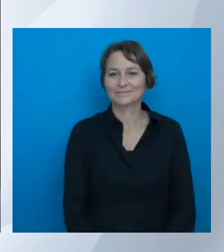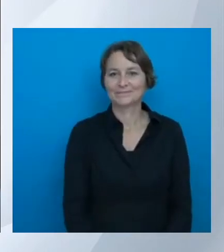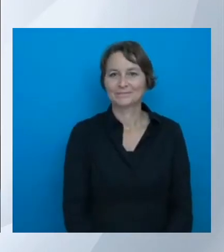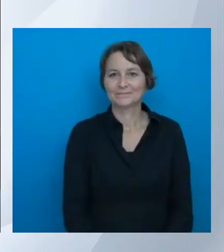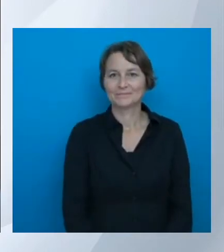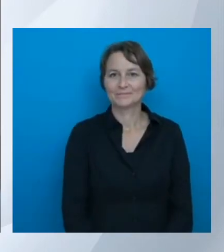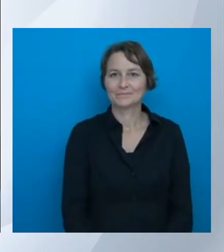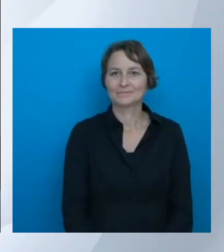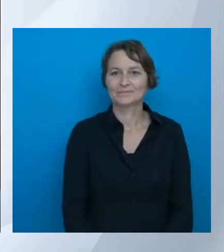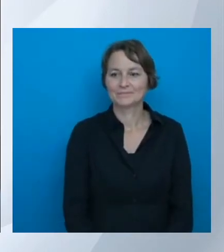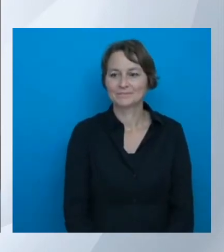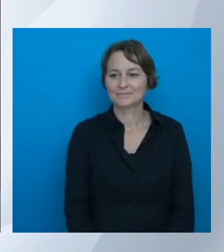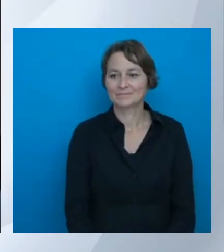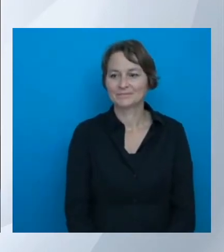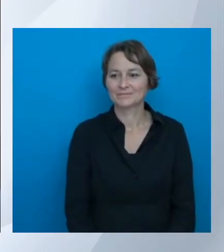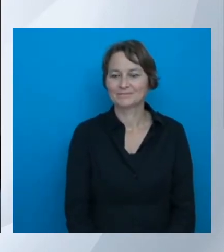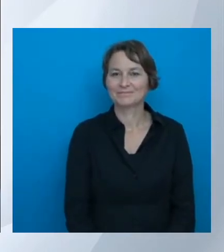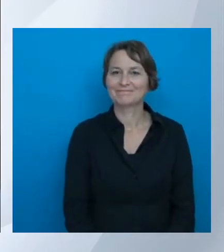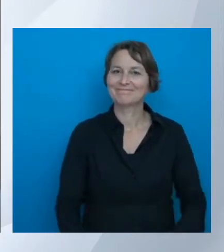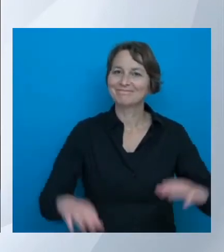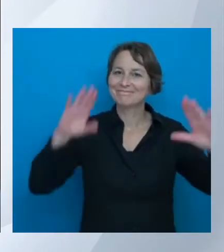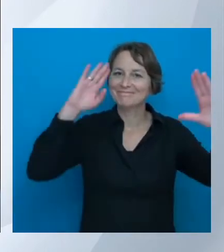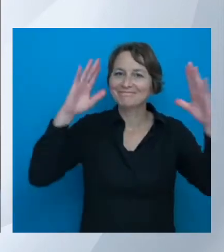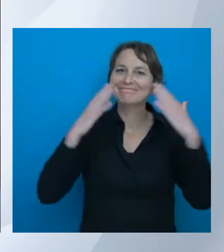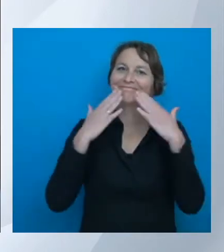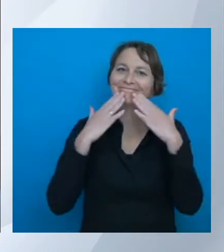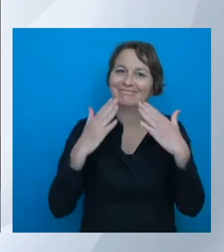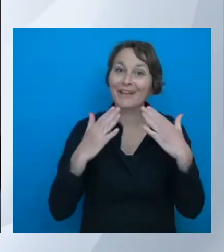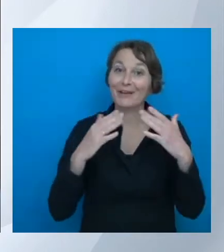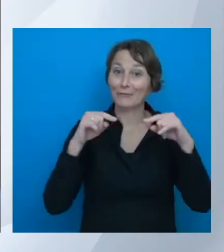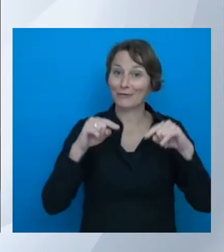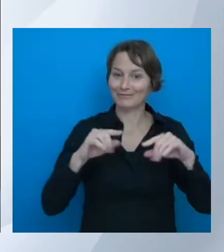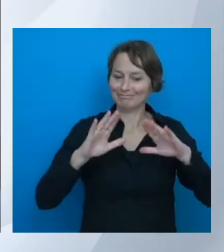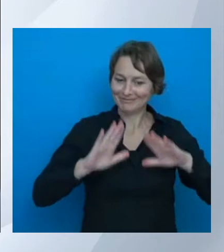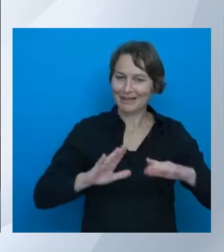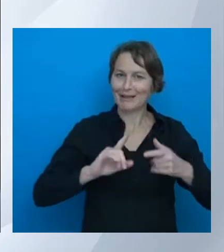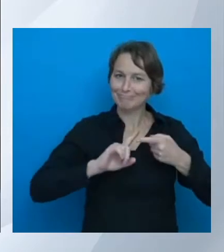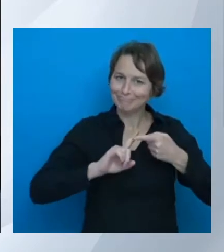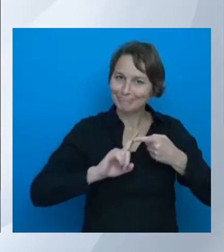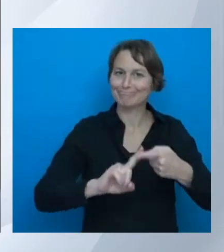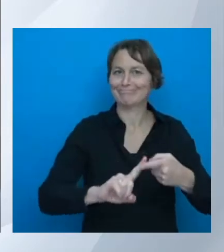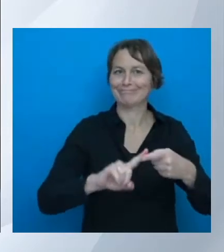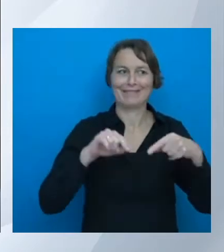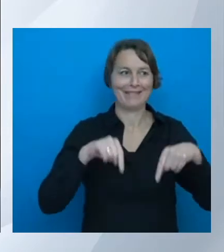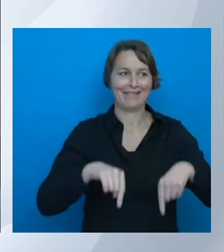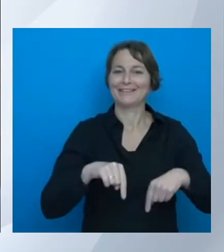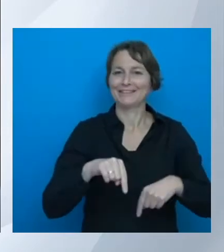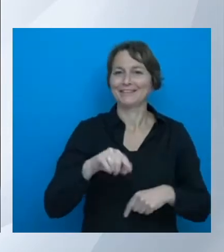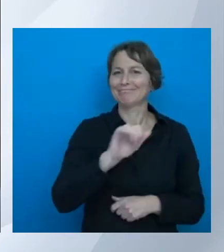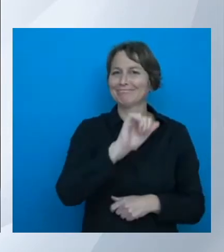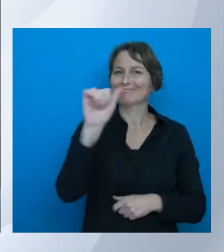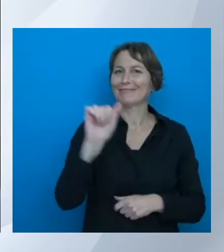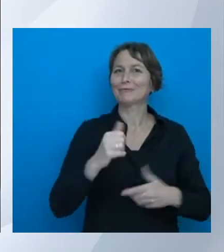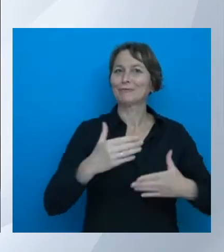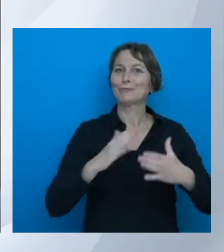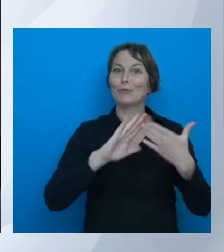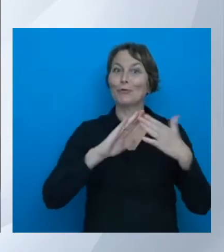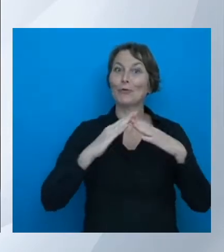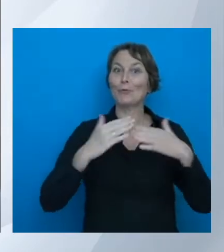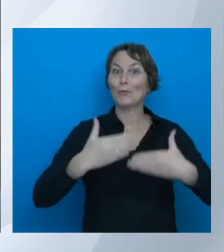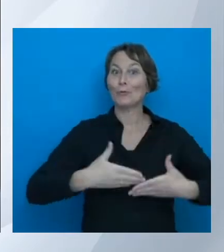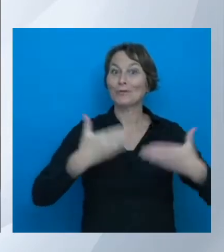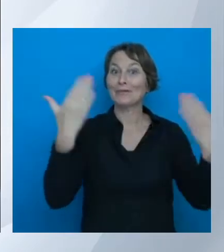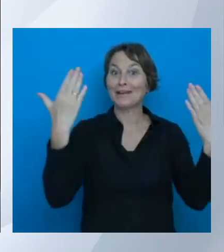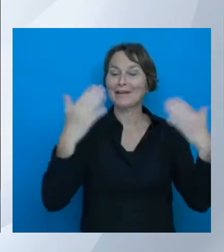Hey, and thank you for sticking with us on Virtual Azure Community Day, track 1. Next up is Shailendra, and Shailendra is a cloud solution architect